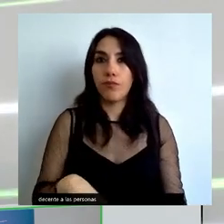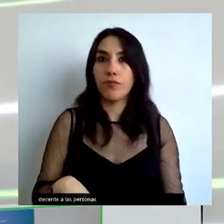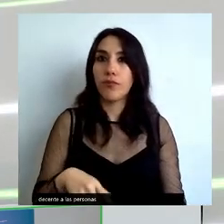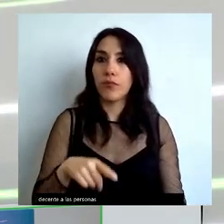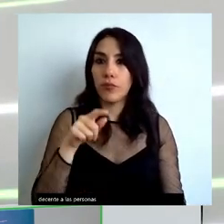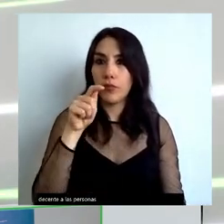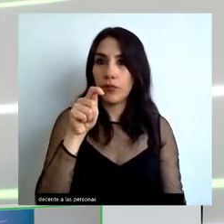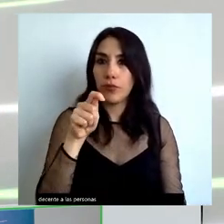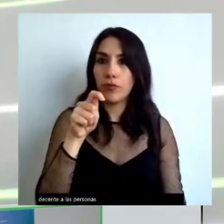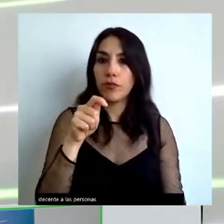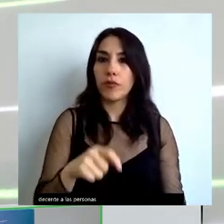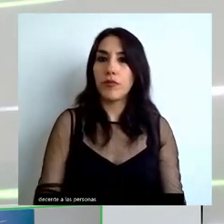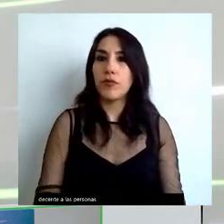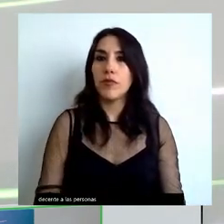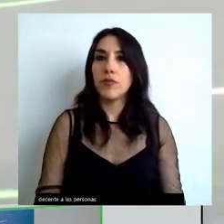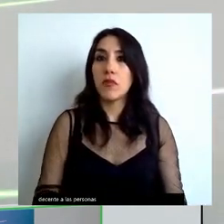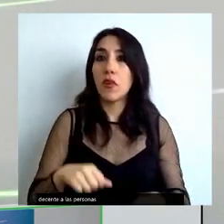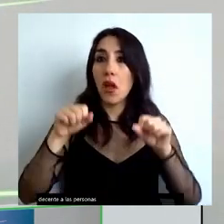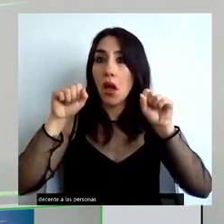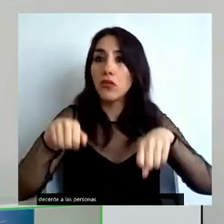matter?